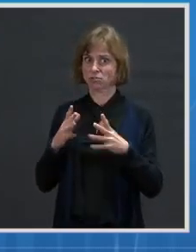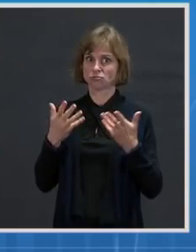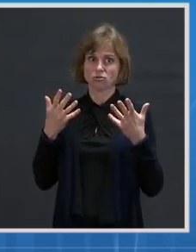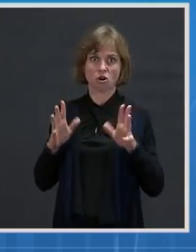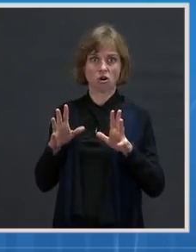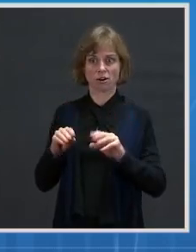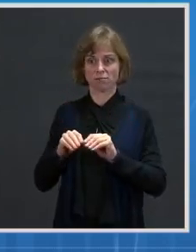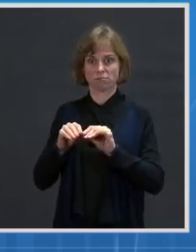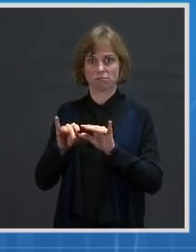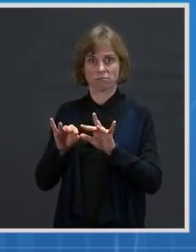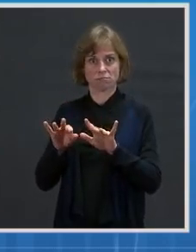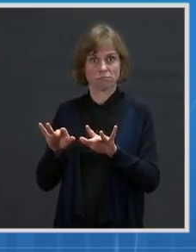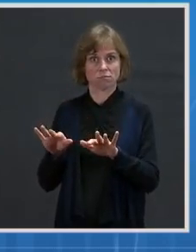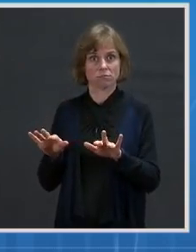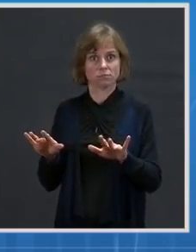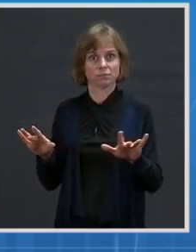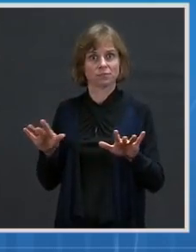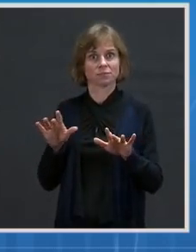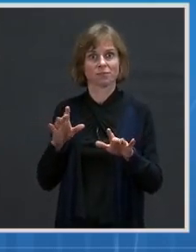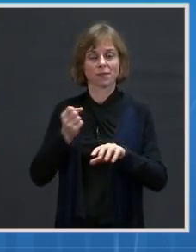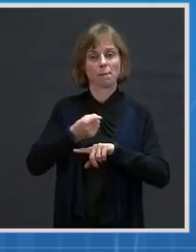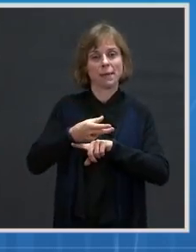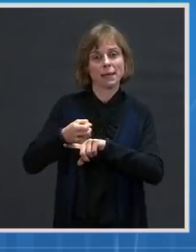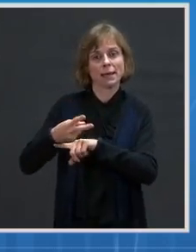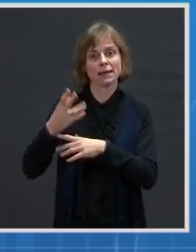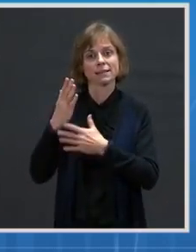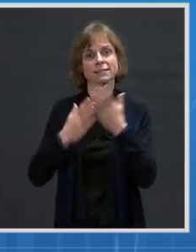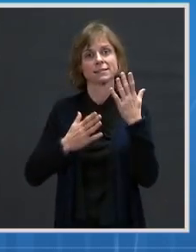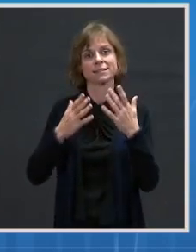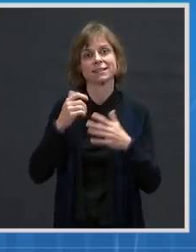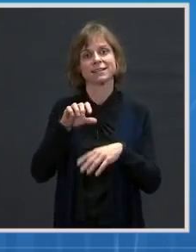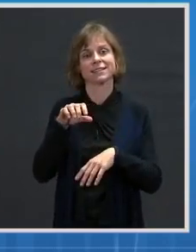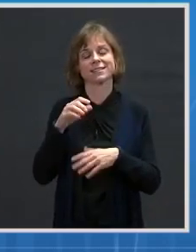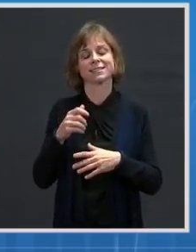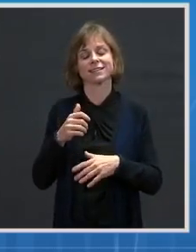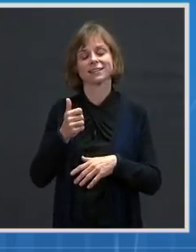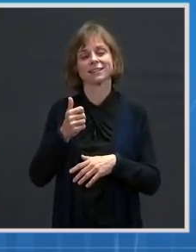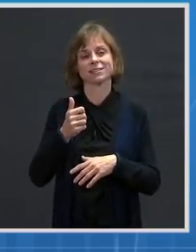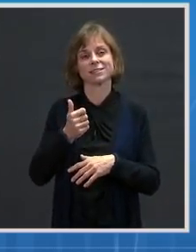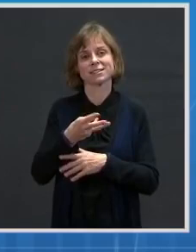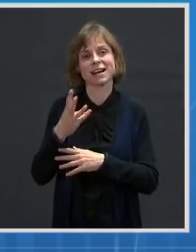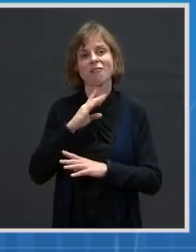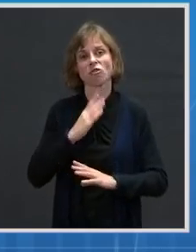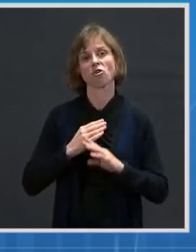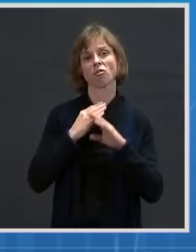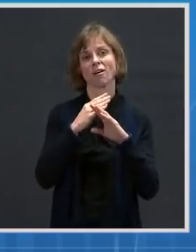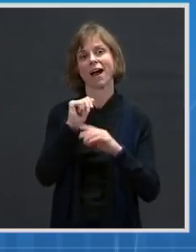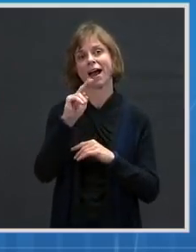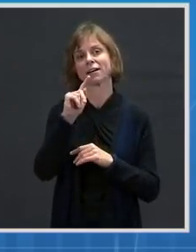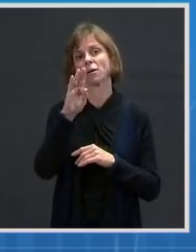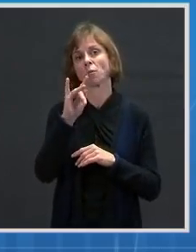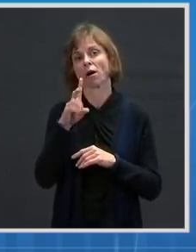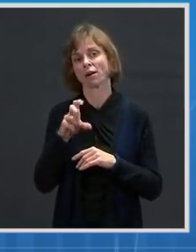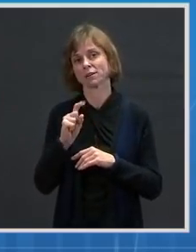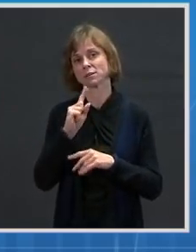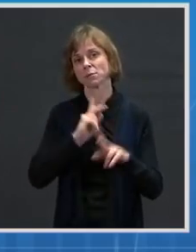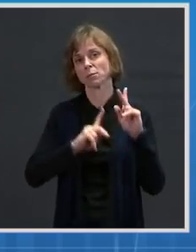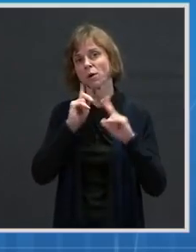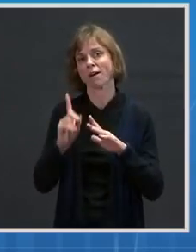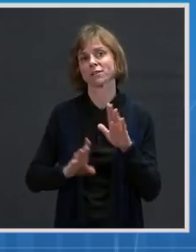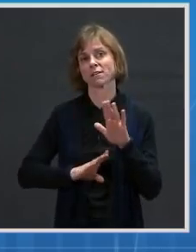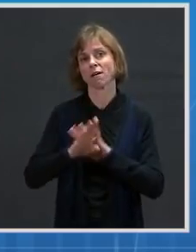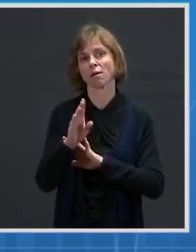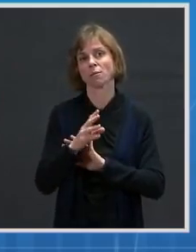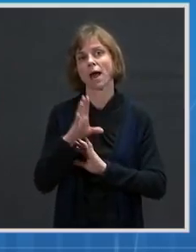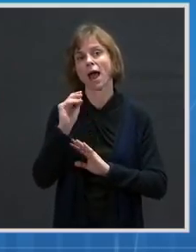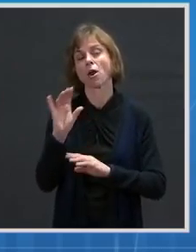of several of the monoclonal antibodies that people have developed. And former guidances on therapeutics will